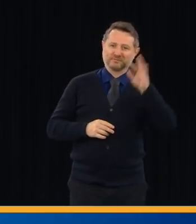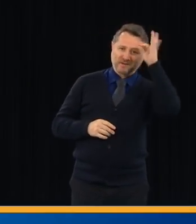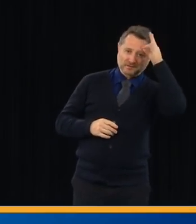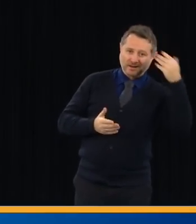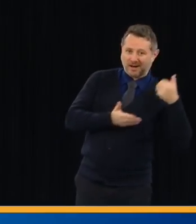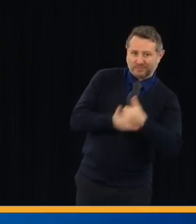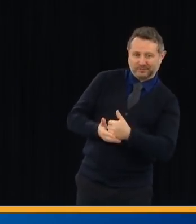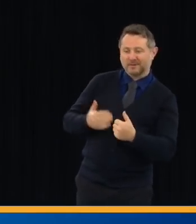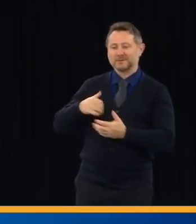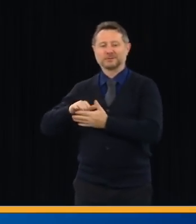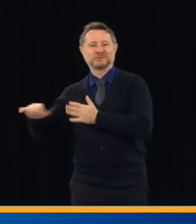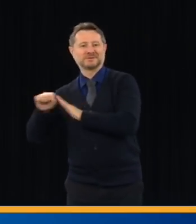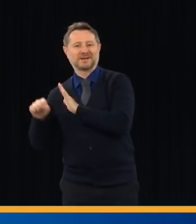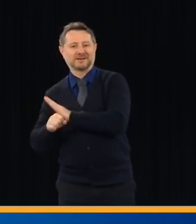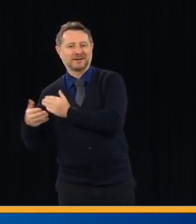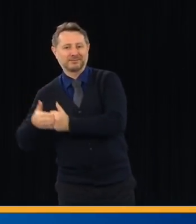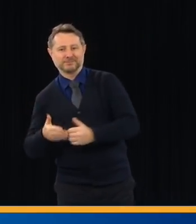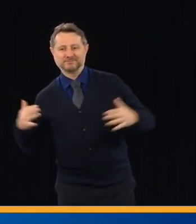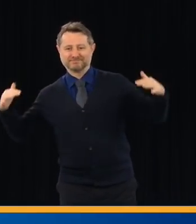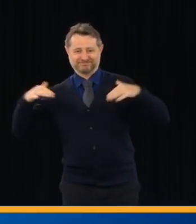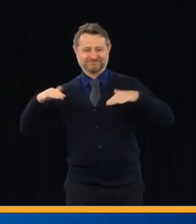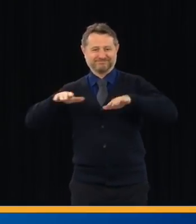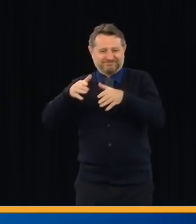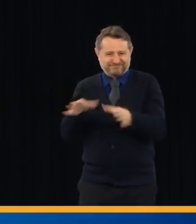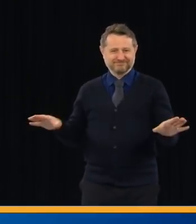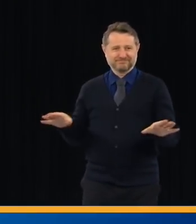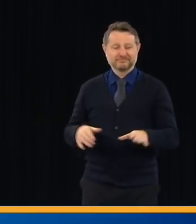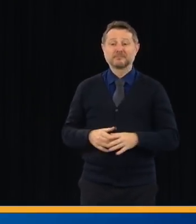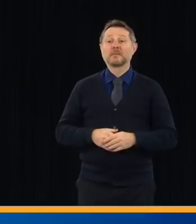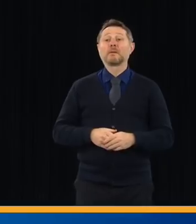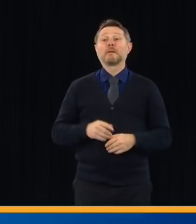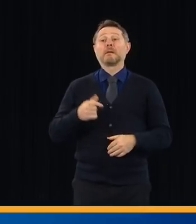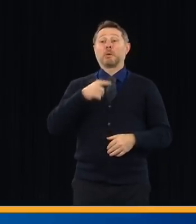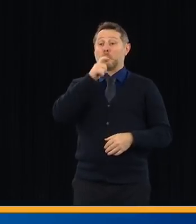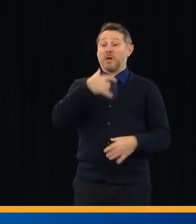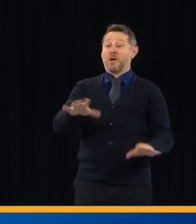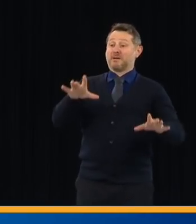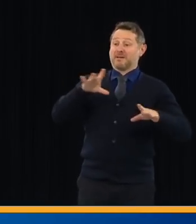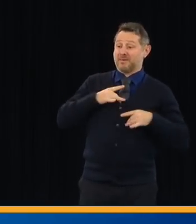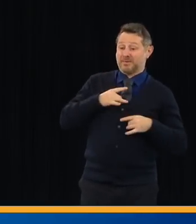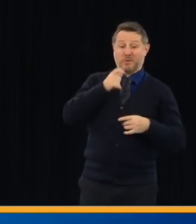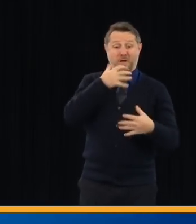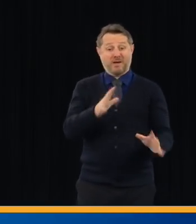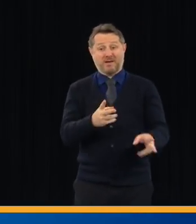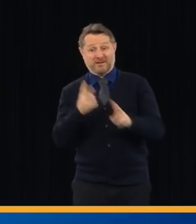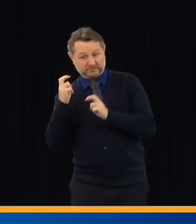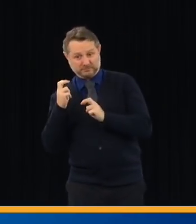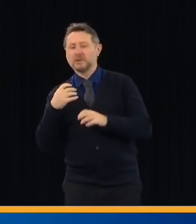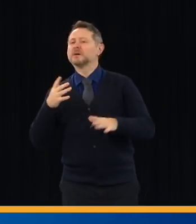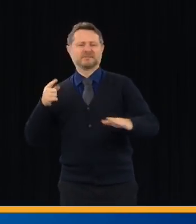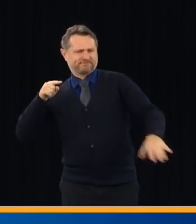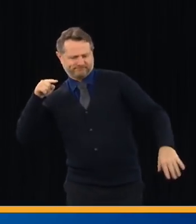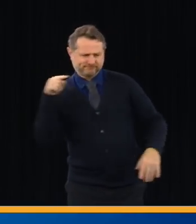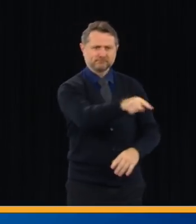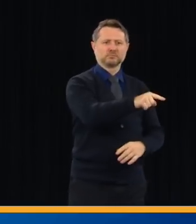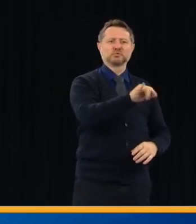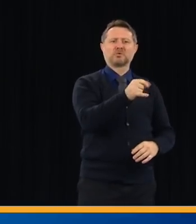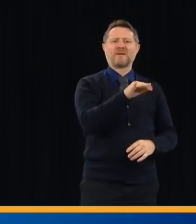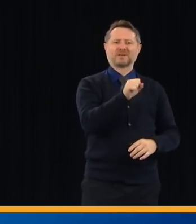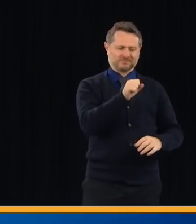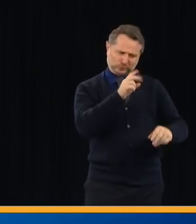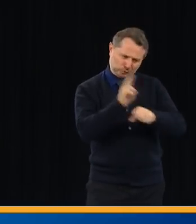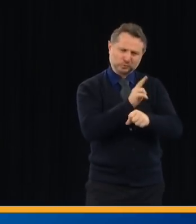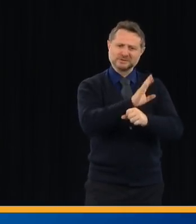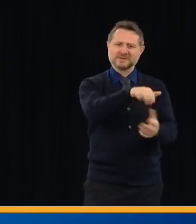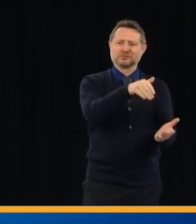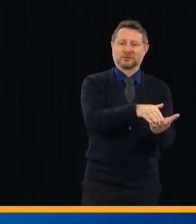from the intake to the treatment. And it's going to be very difficult to run that large